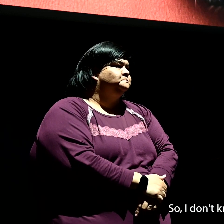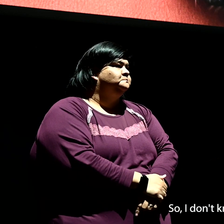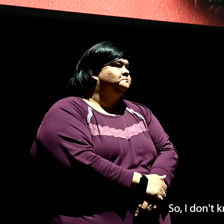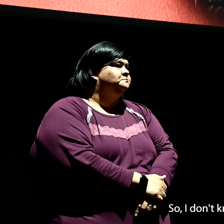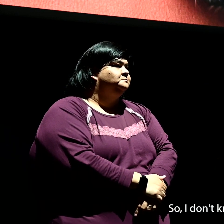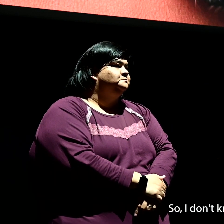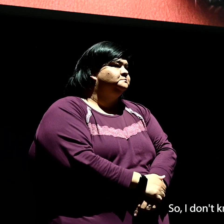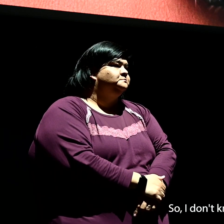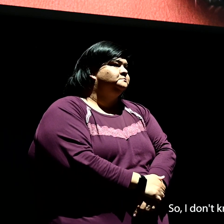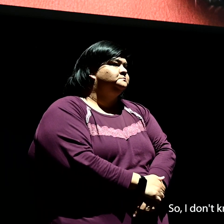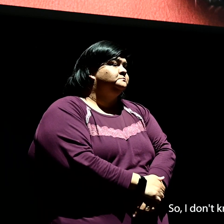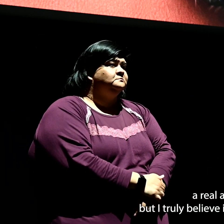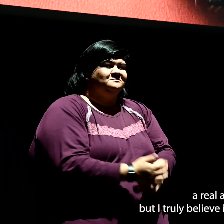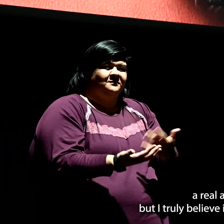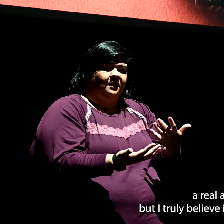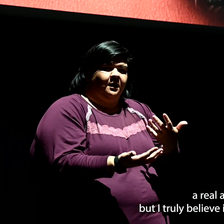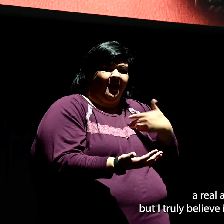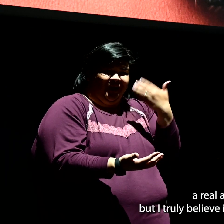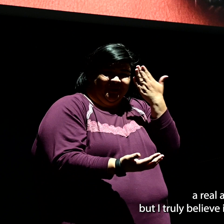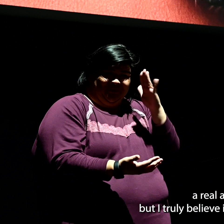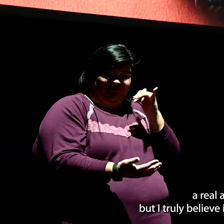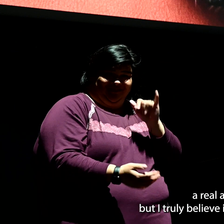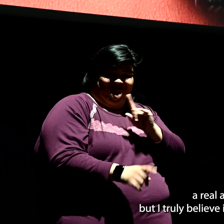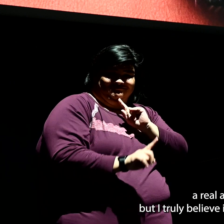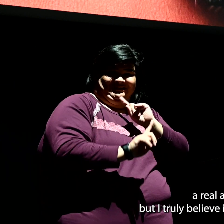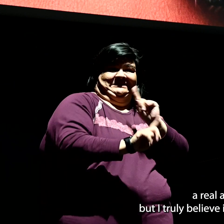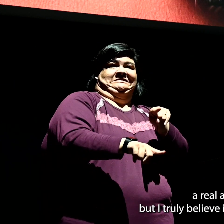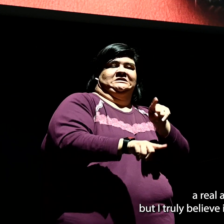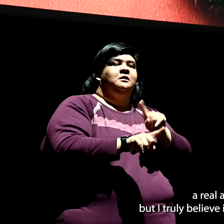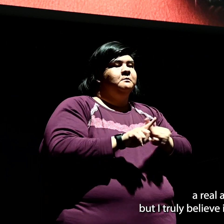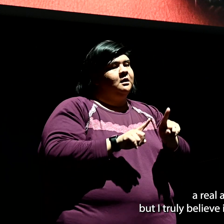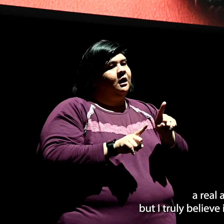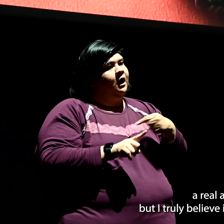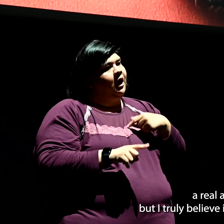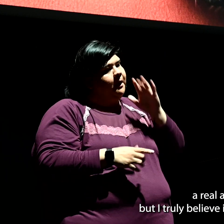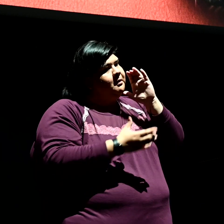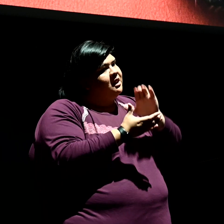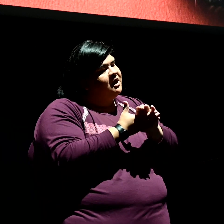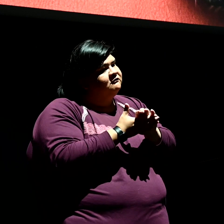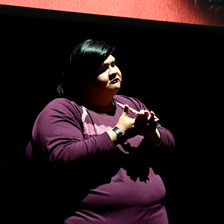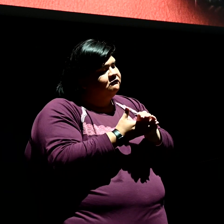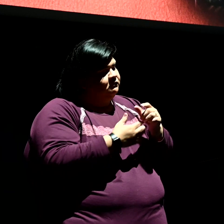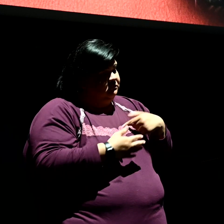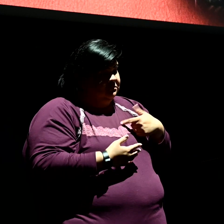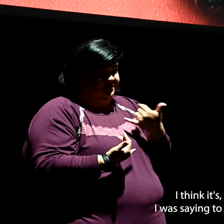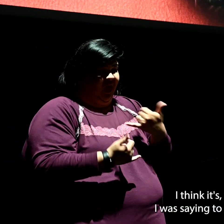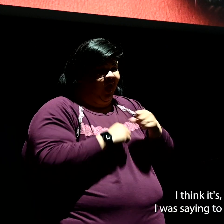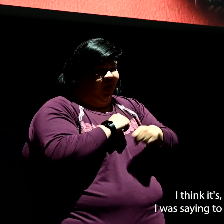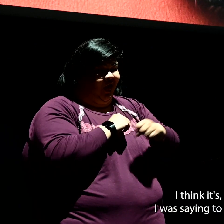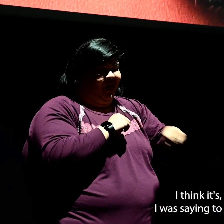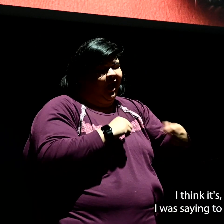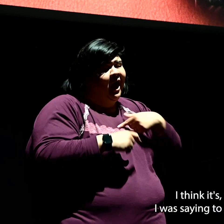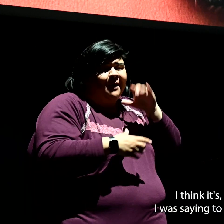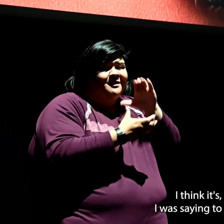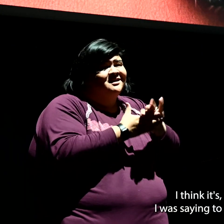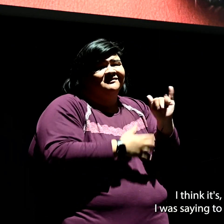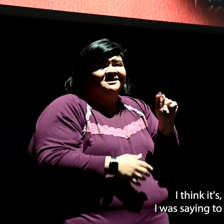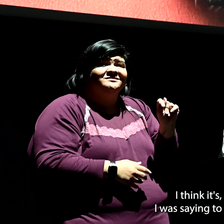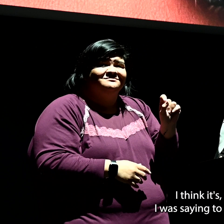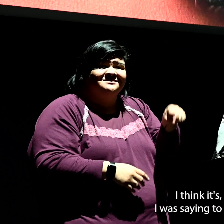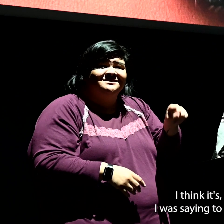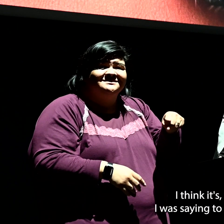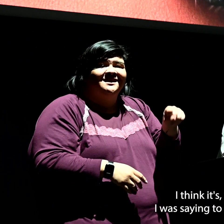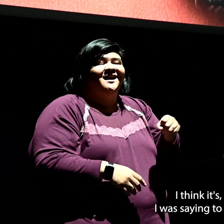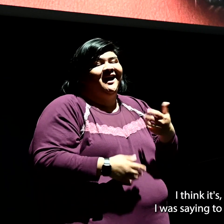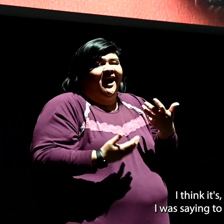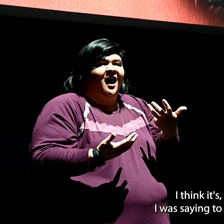So I don't know if that's a real answer, but I truly believe in what I'm saying. I think you